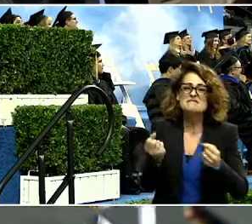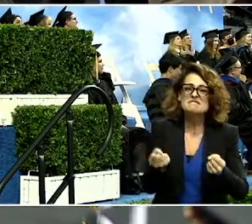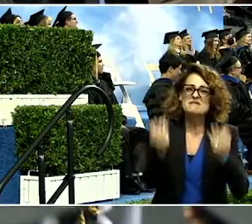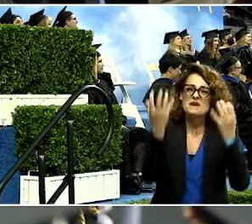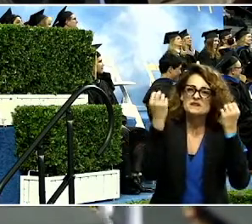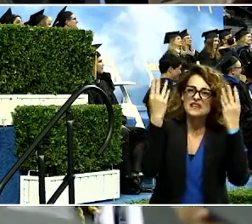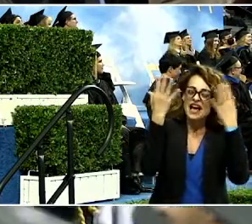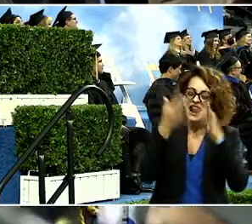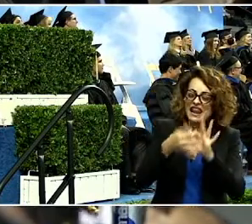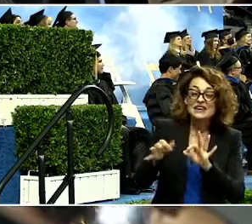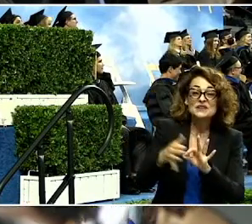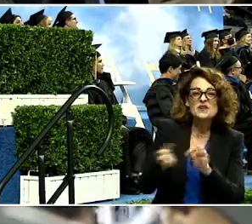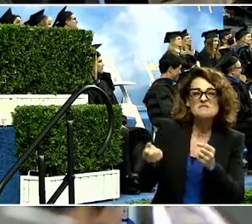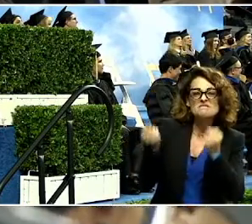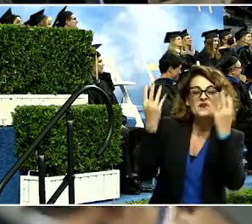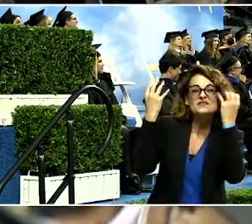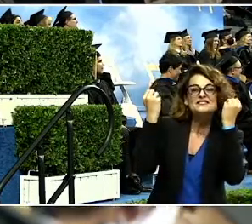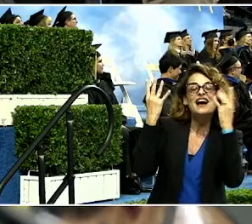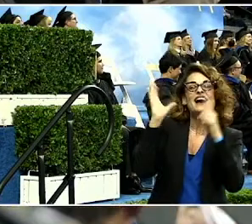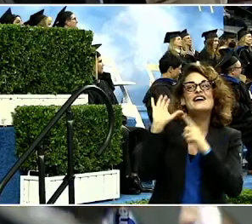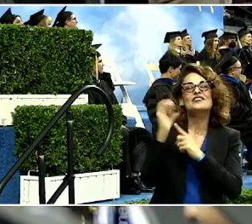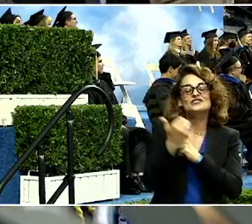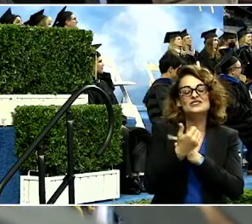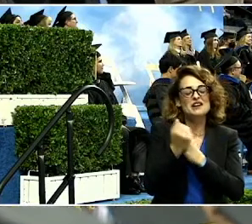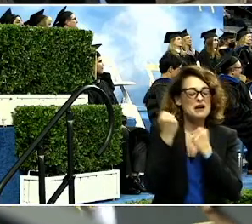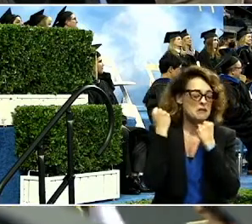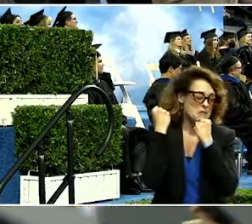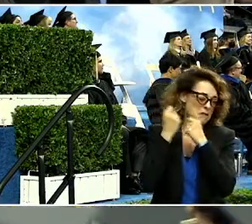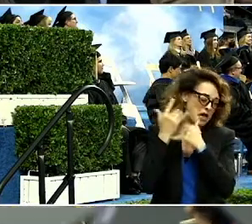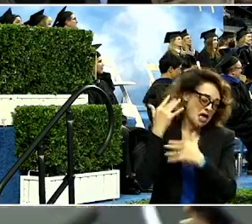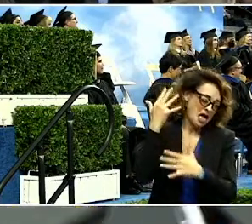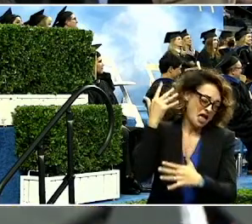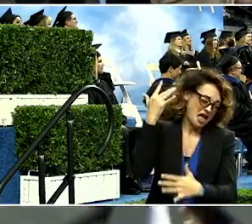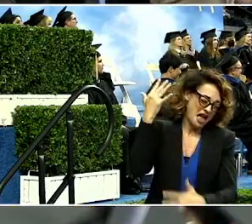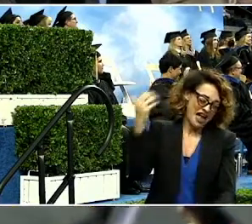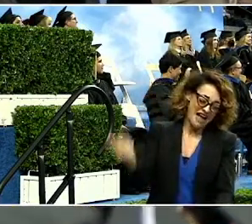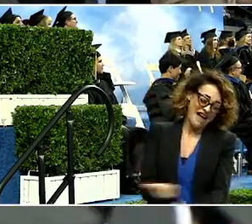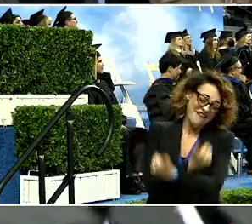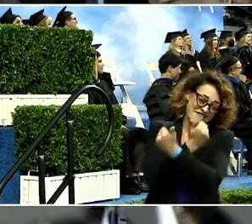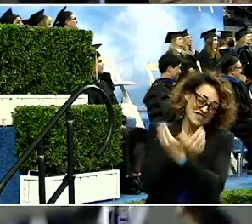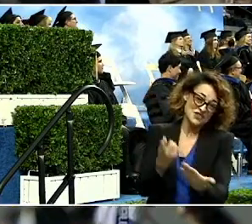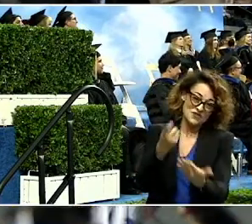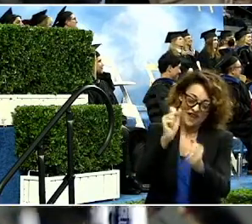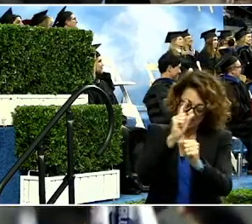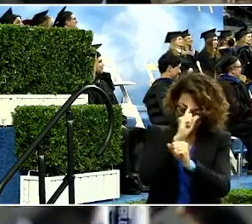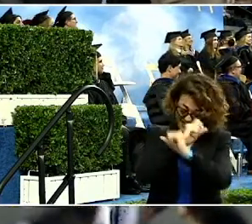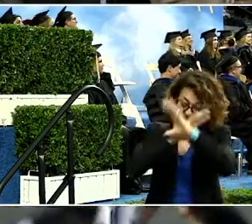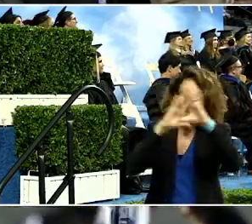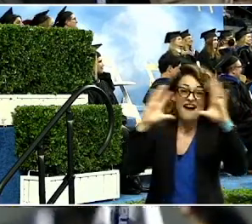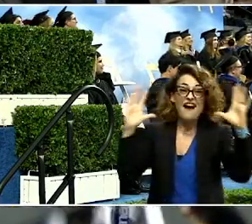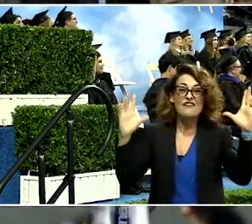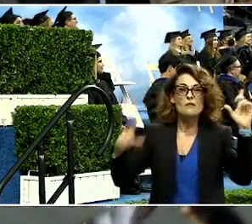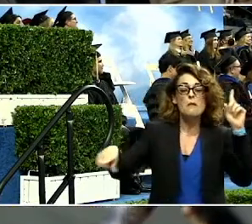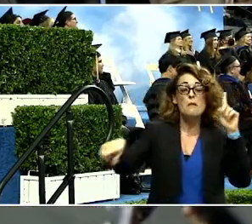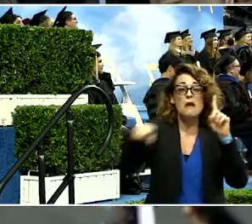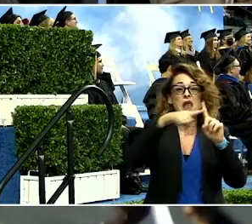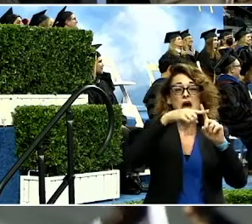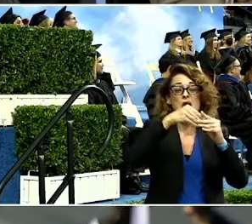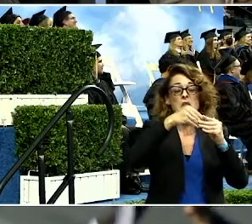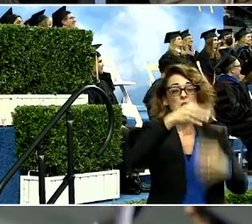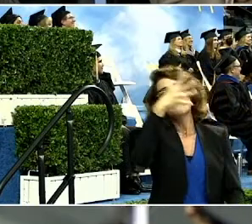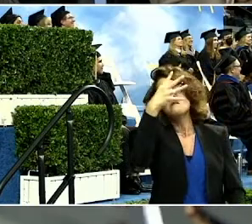multilingual, multicultural, and multi-everything you could ever think of, plus more.